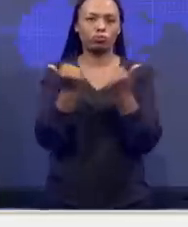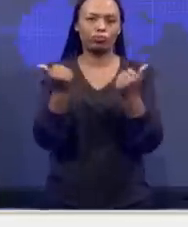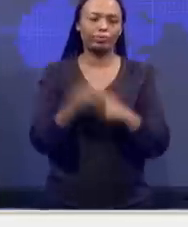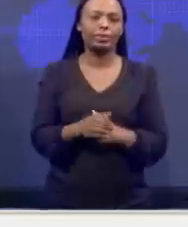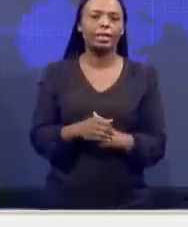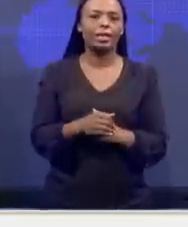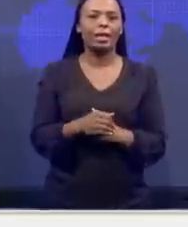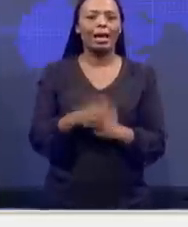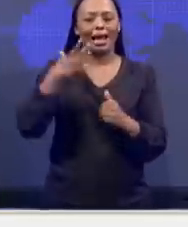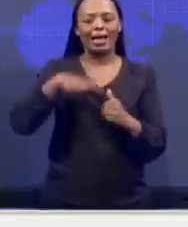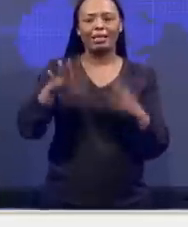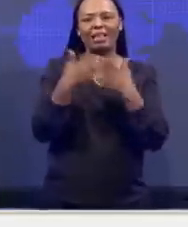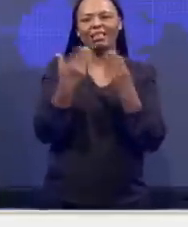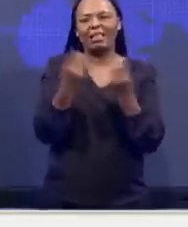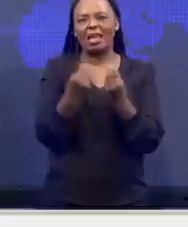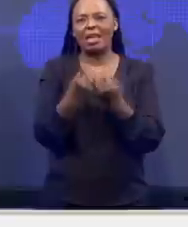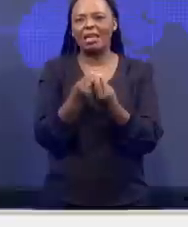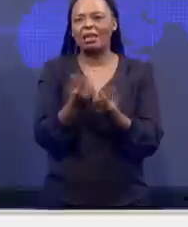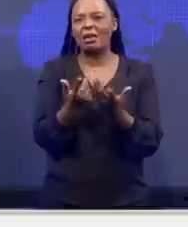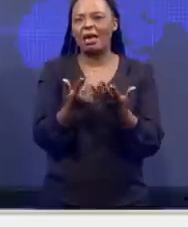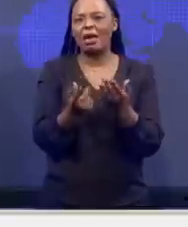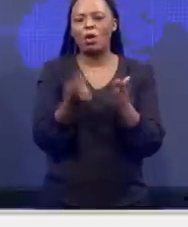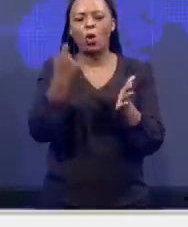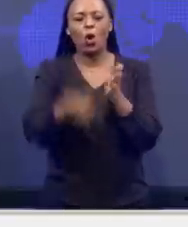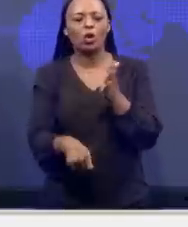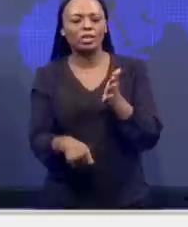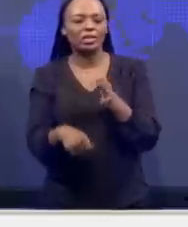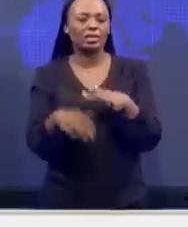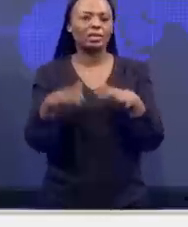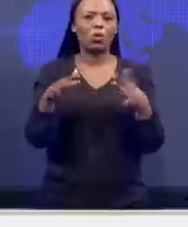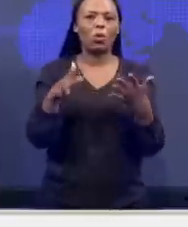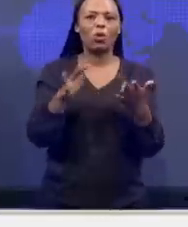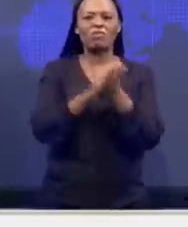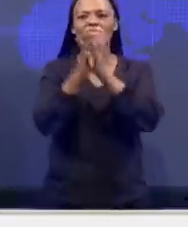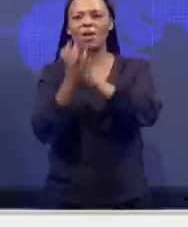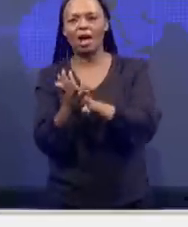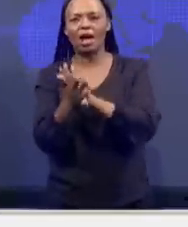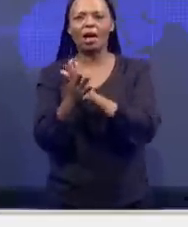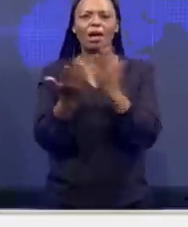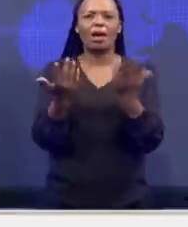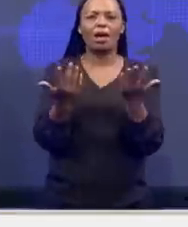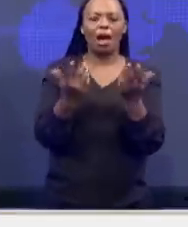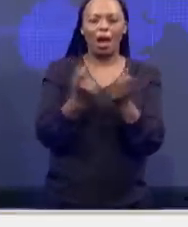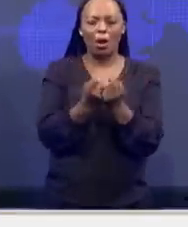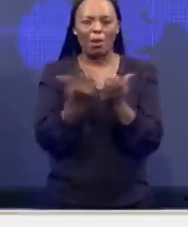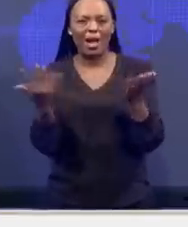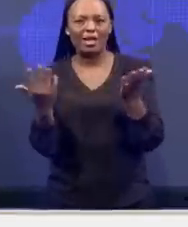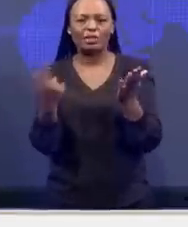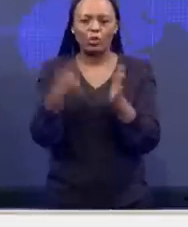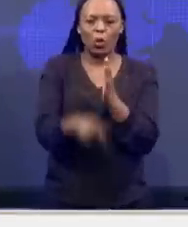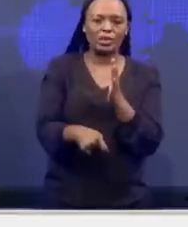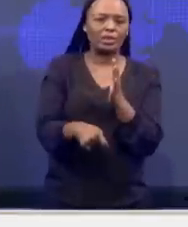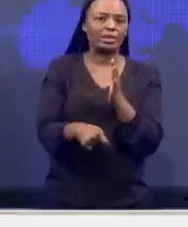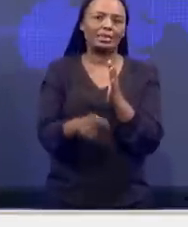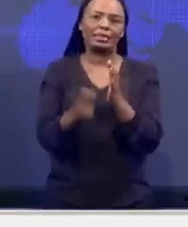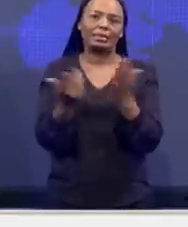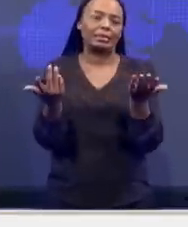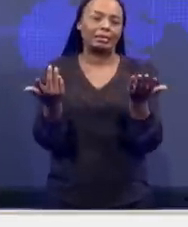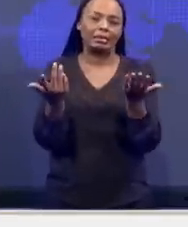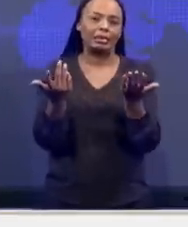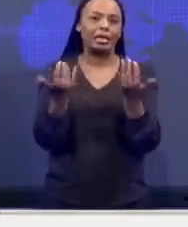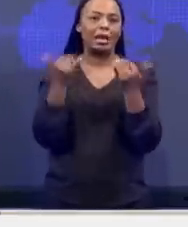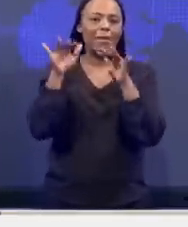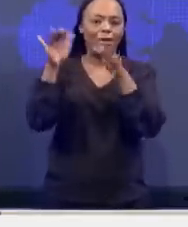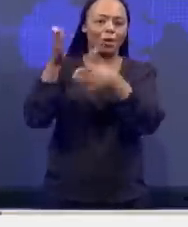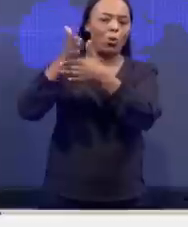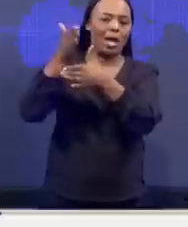any other thing as to the cost and the magnitude of the damage in terms of what public works